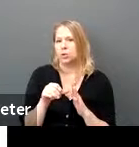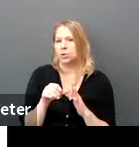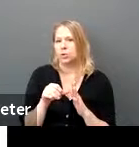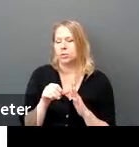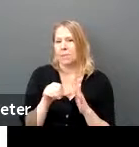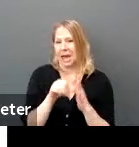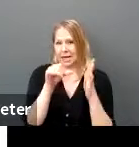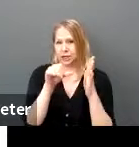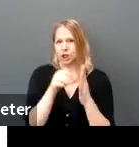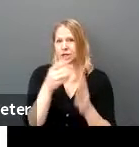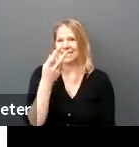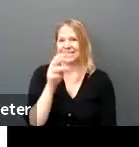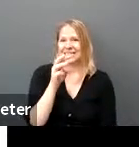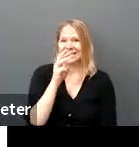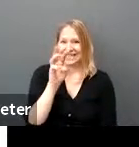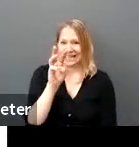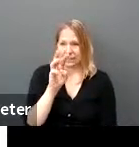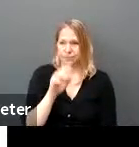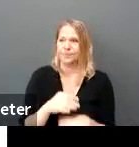that on page 16.